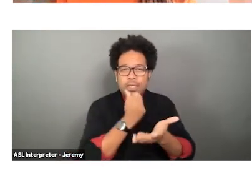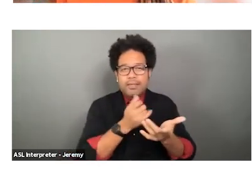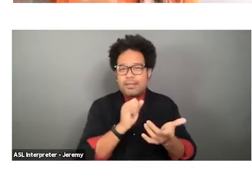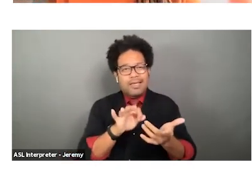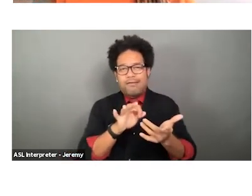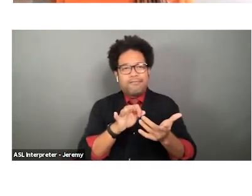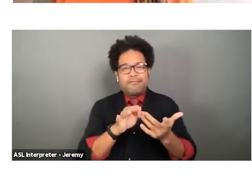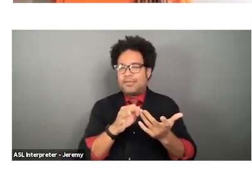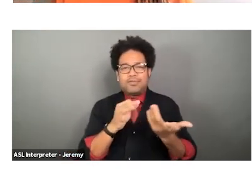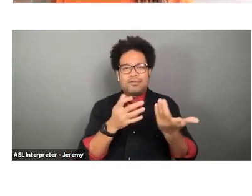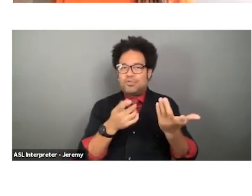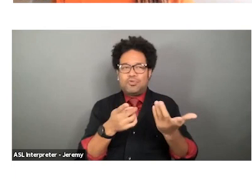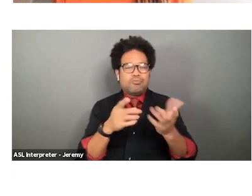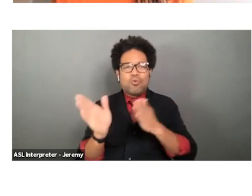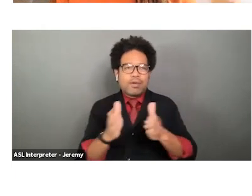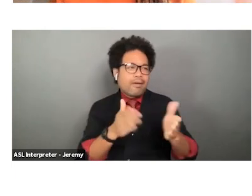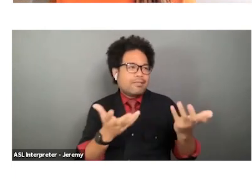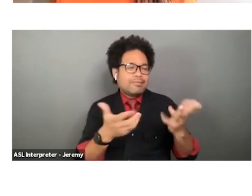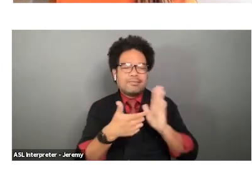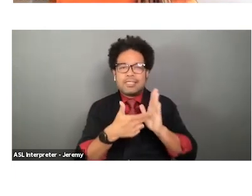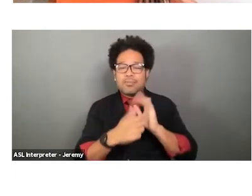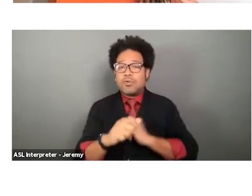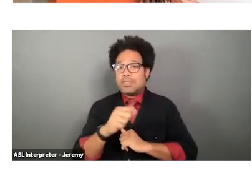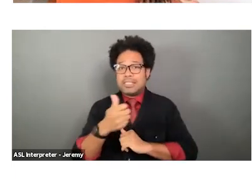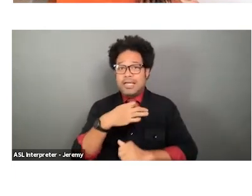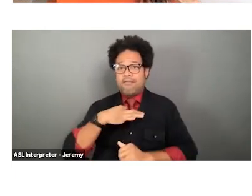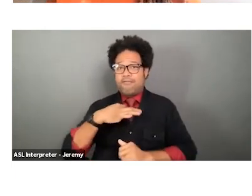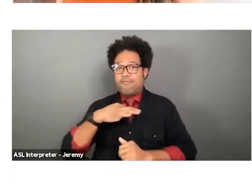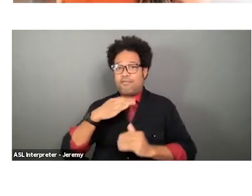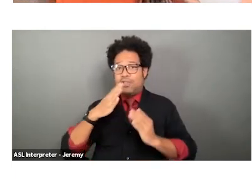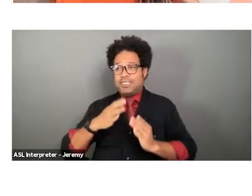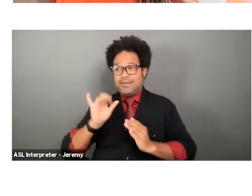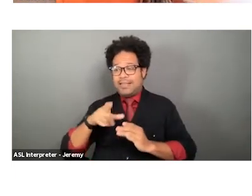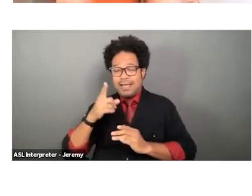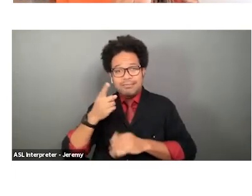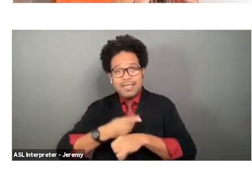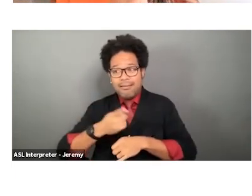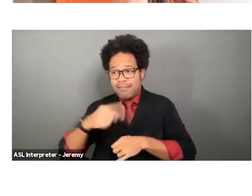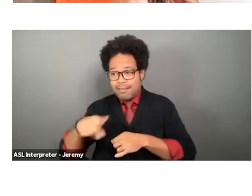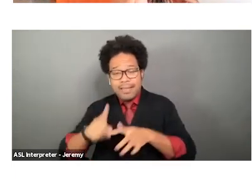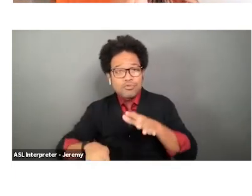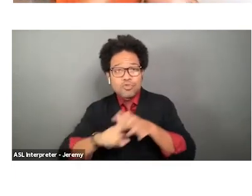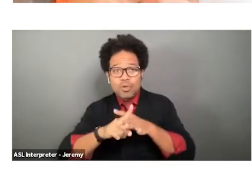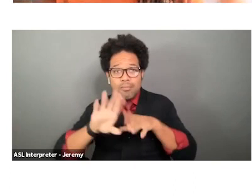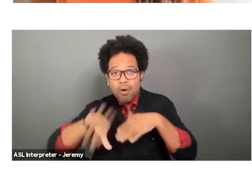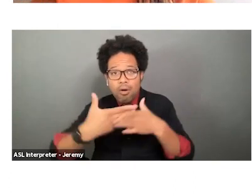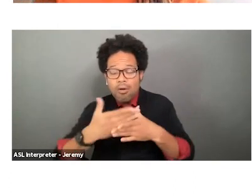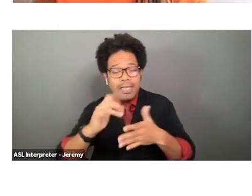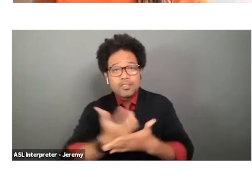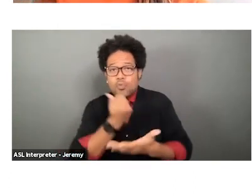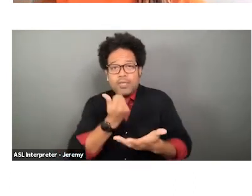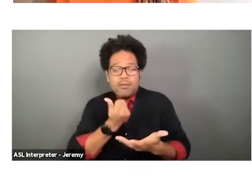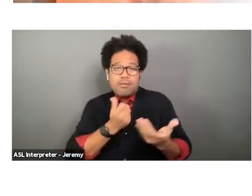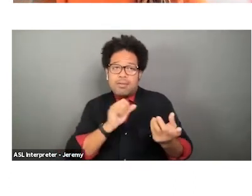let's say, organizing 10 volunteers that day and they all showed up, that's a win. If you had a